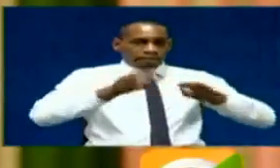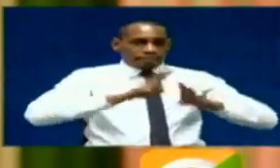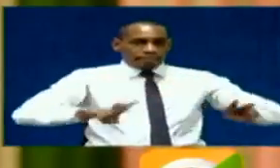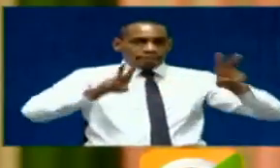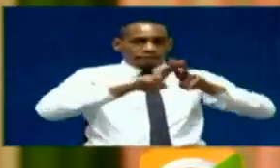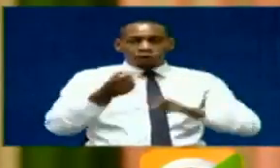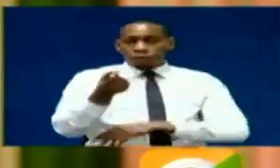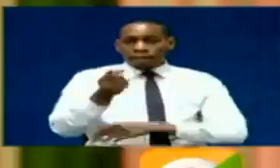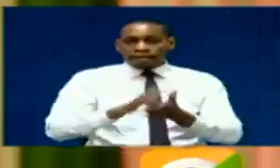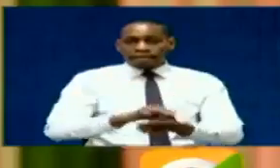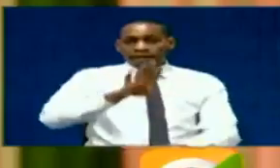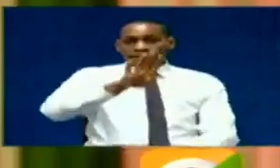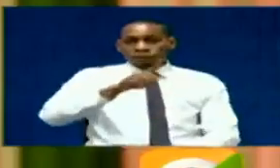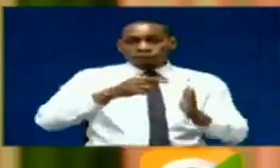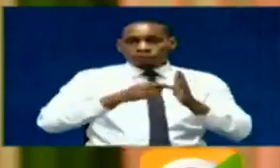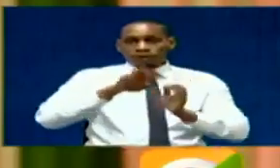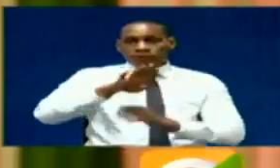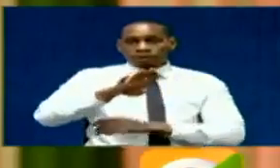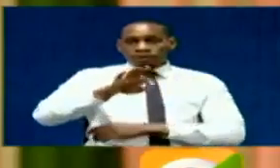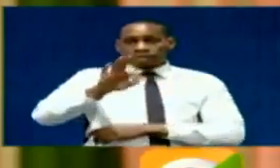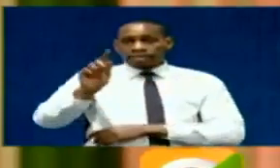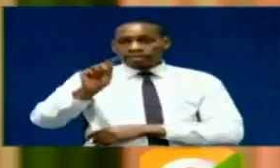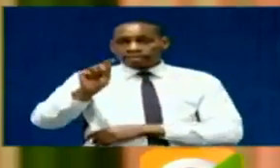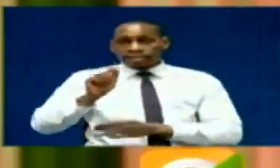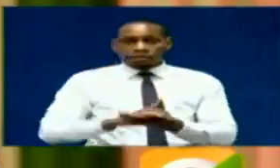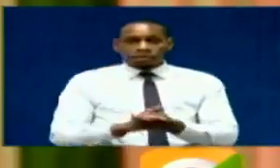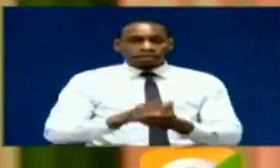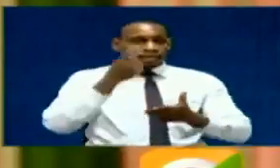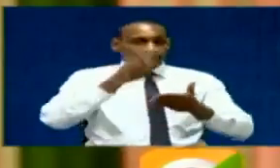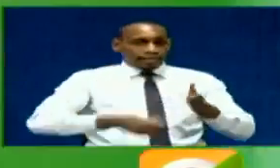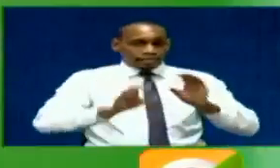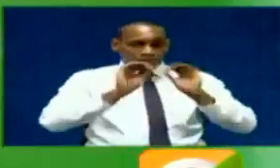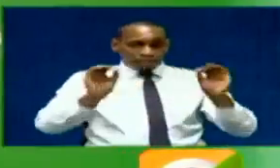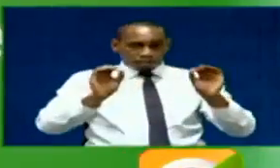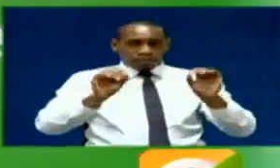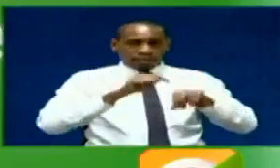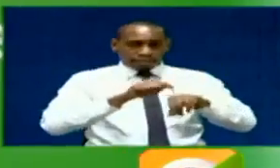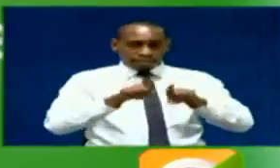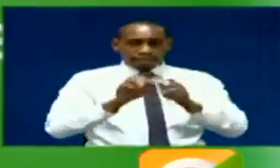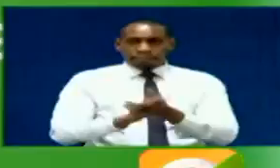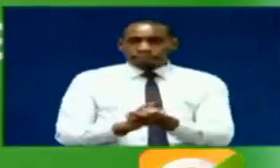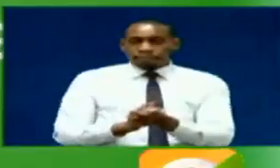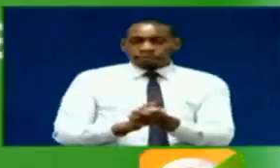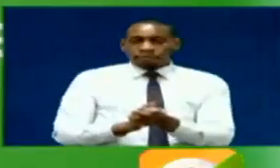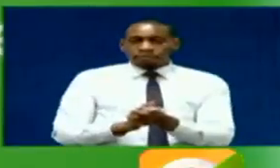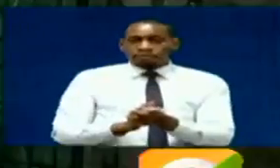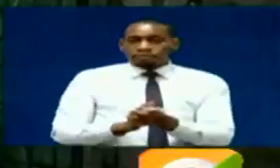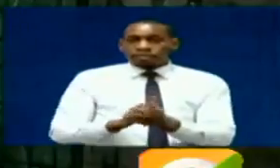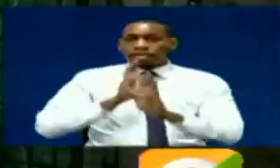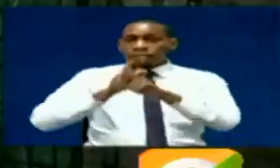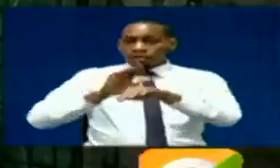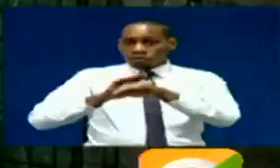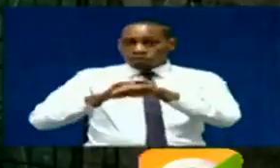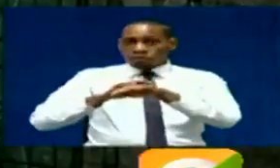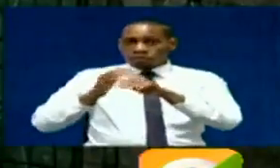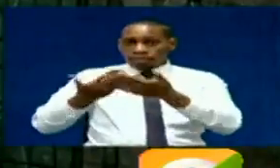at Kenya shilling 4.4 trillion were zero rated during this period. But it was not all doom and gloom for the telco during